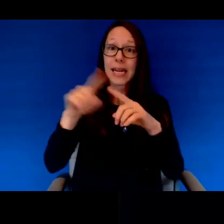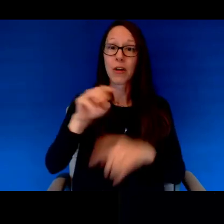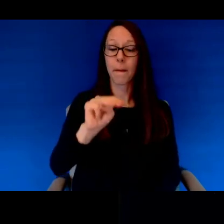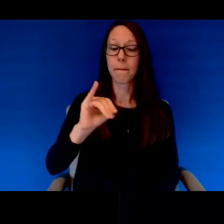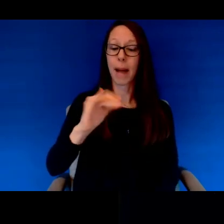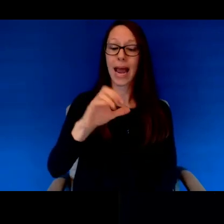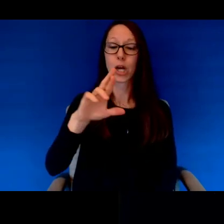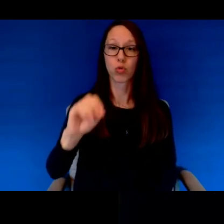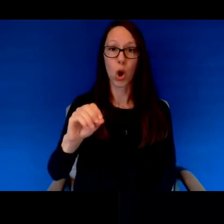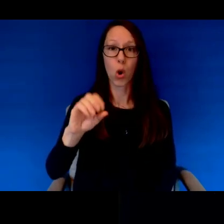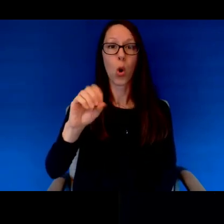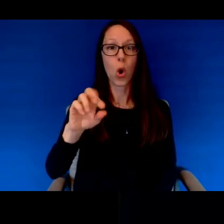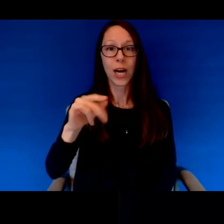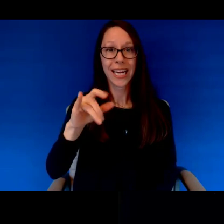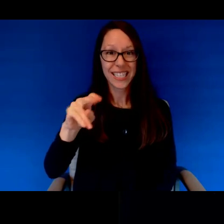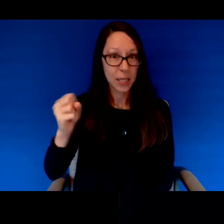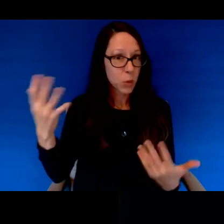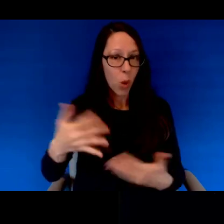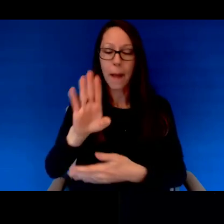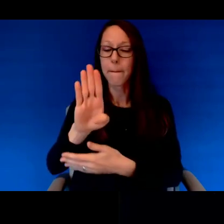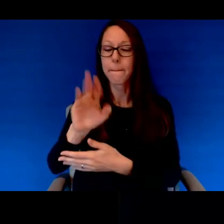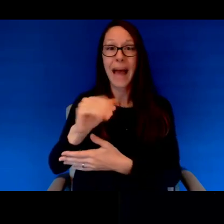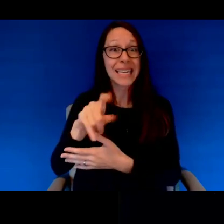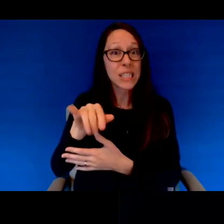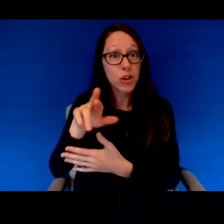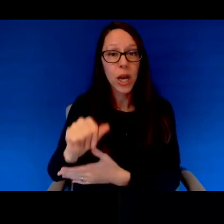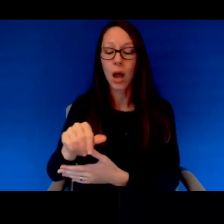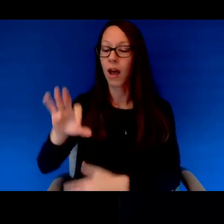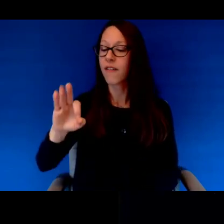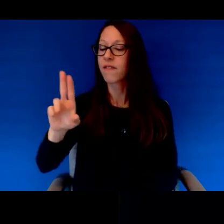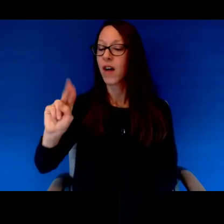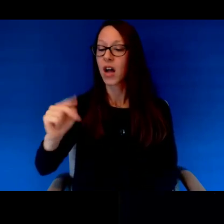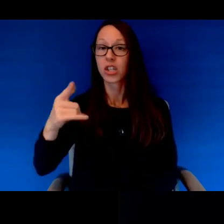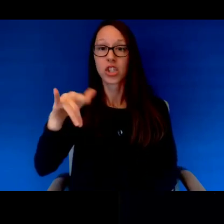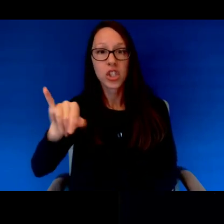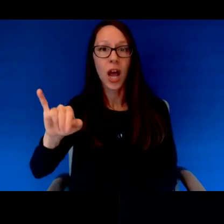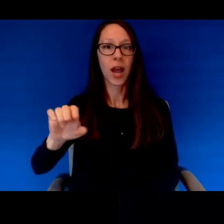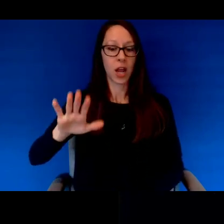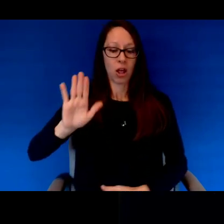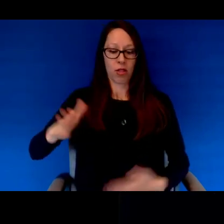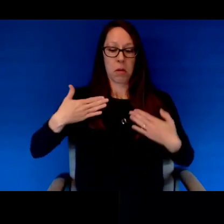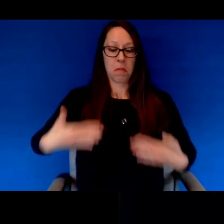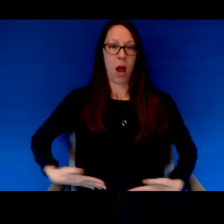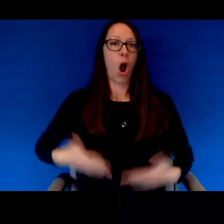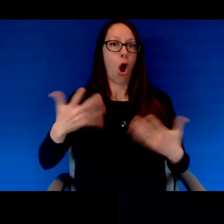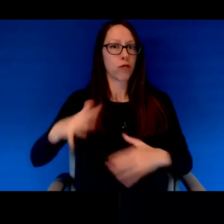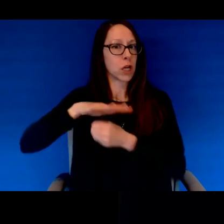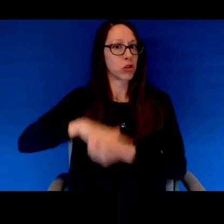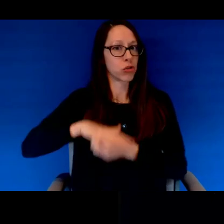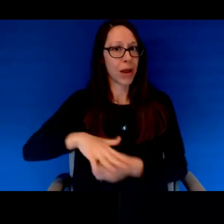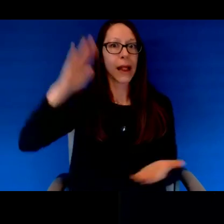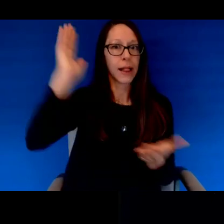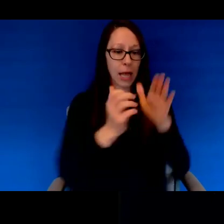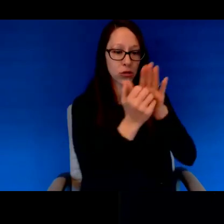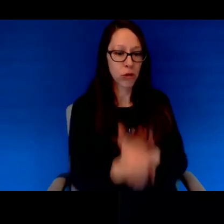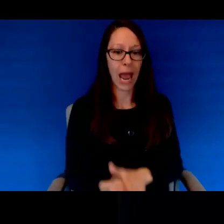There's bacteria, there's fungi. Astronauts' bodies are already a little bit more stressed out from the reduced gravity and the radiation. So yeah,